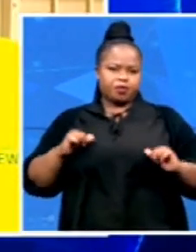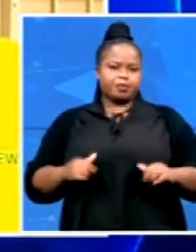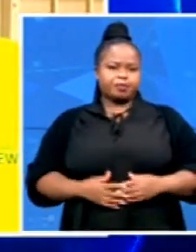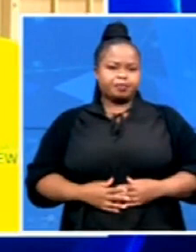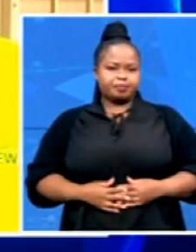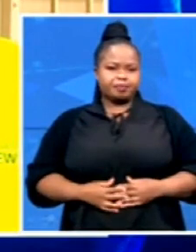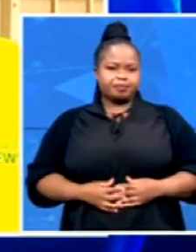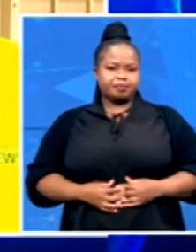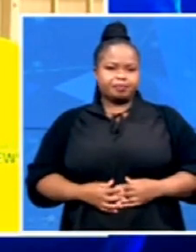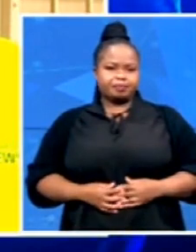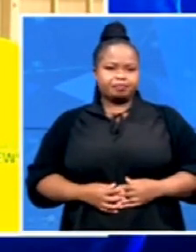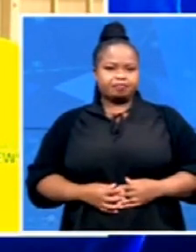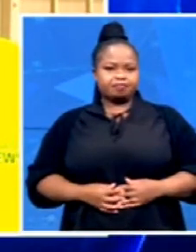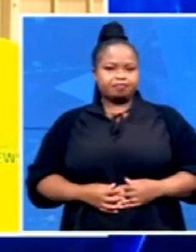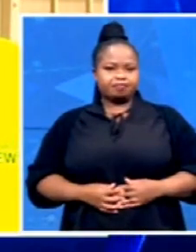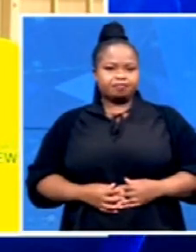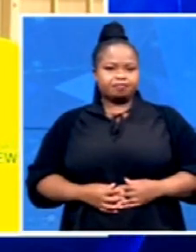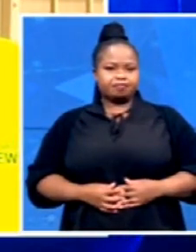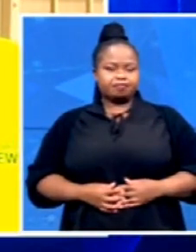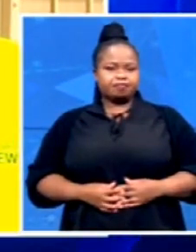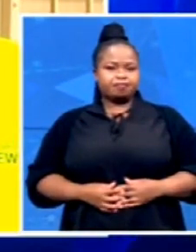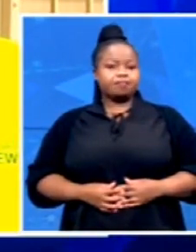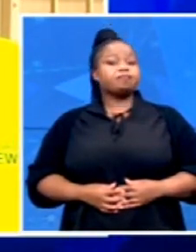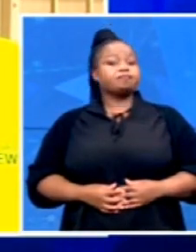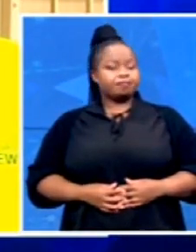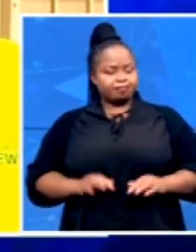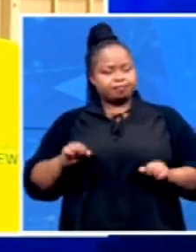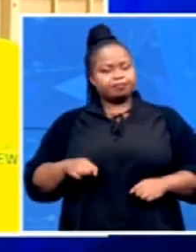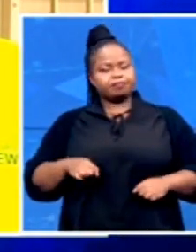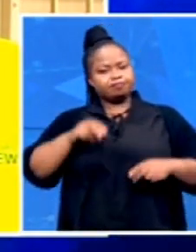Of course, we continue to monitor the situation throughout the country.